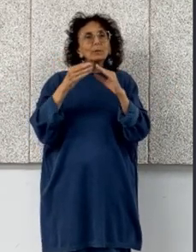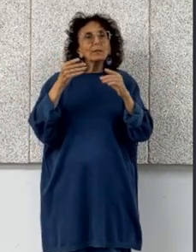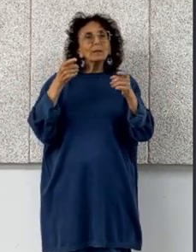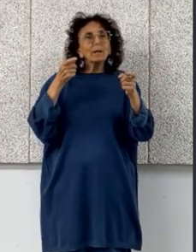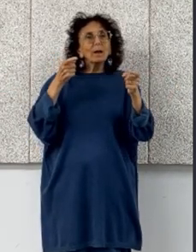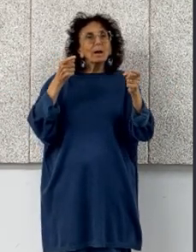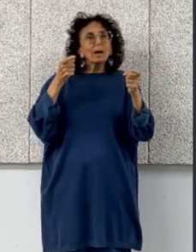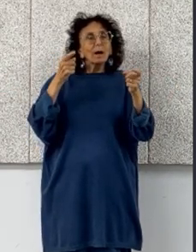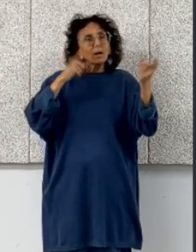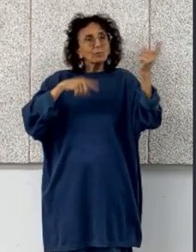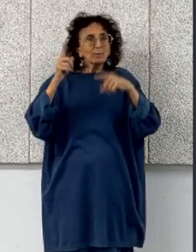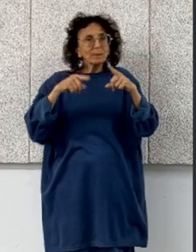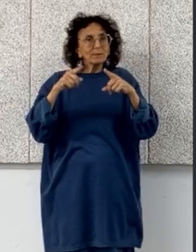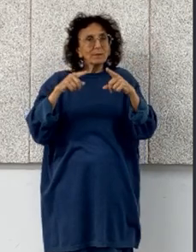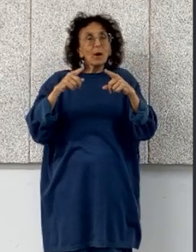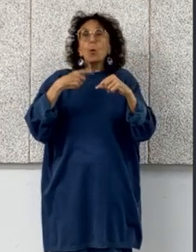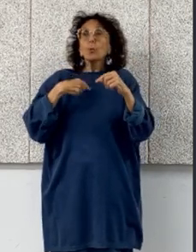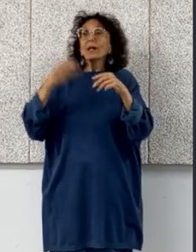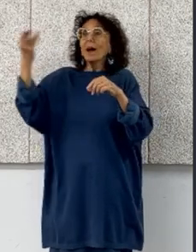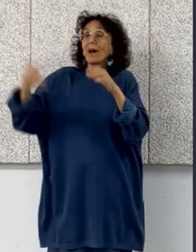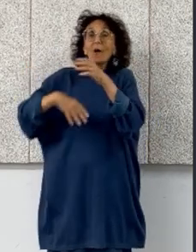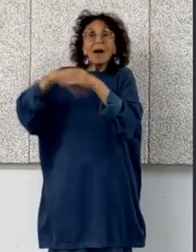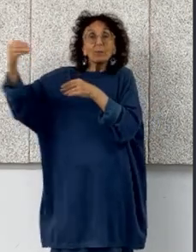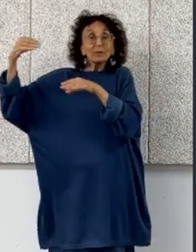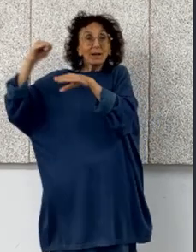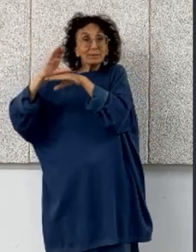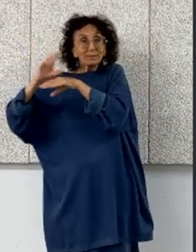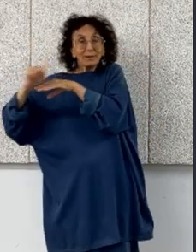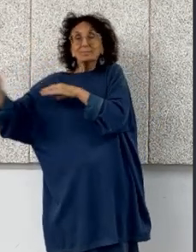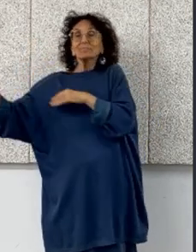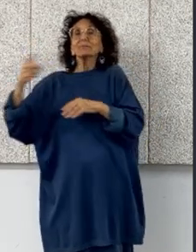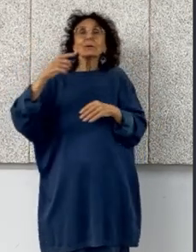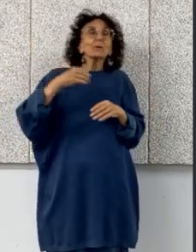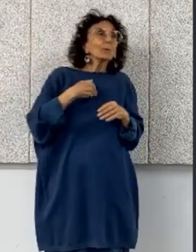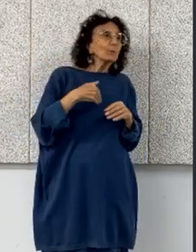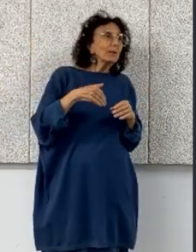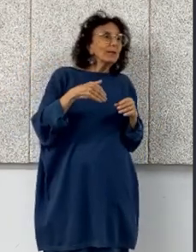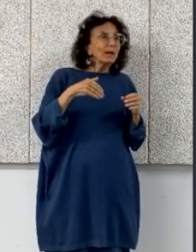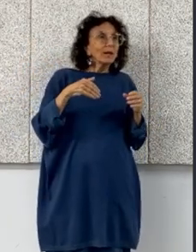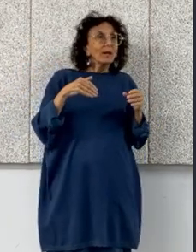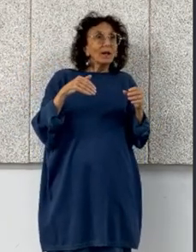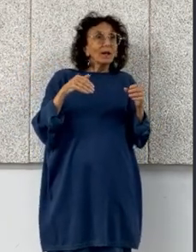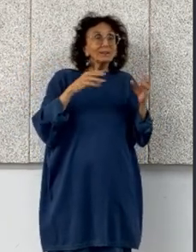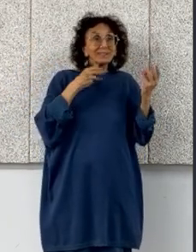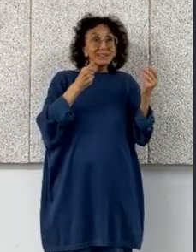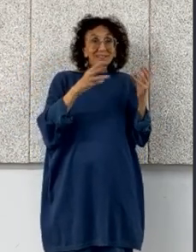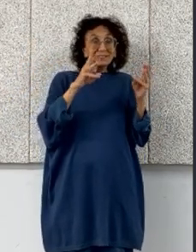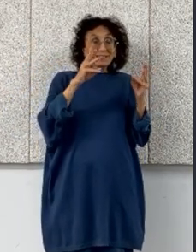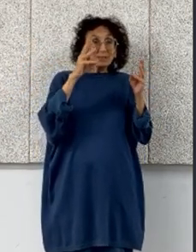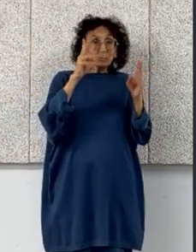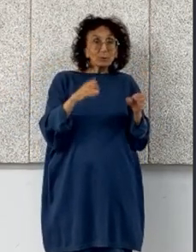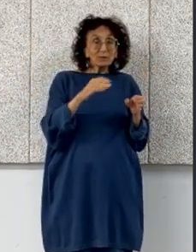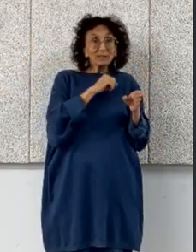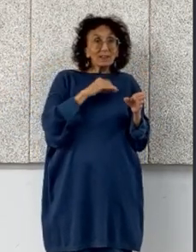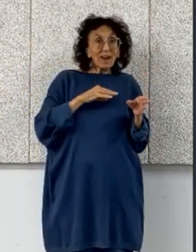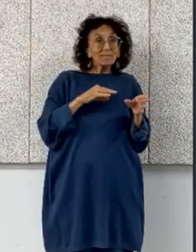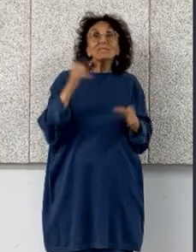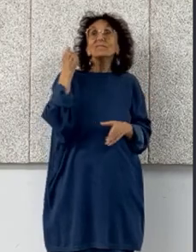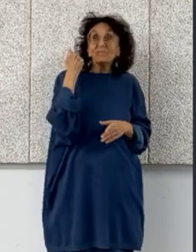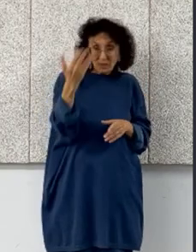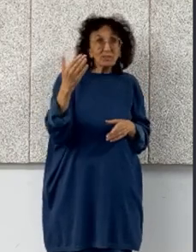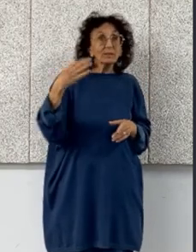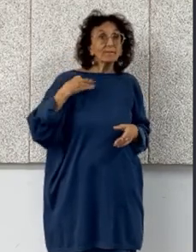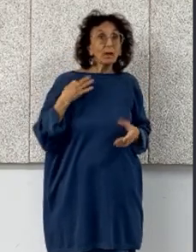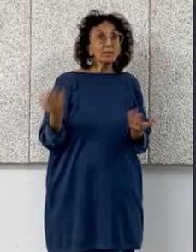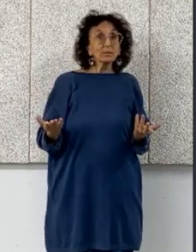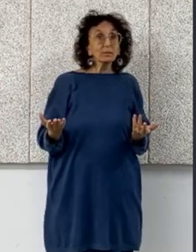And we had 15 people and a 16-person staff volunteer to participate. Wow.